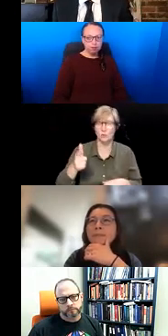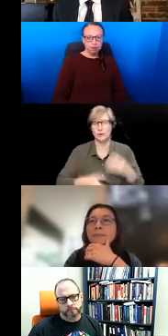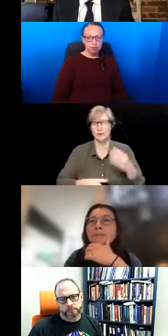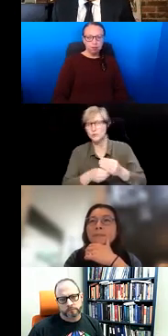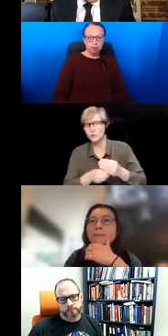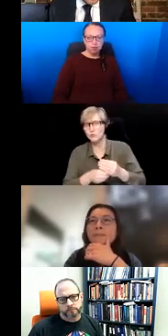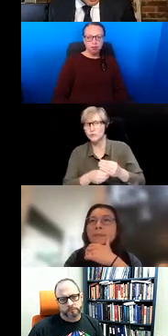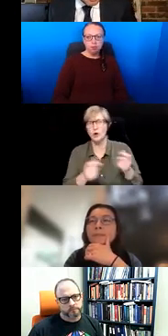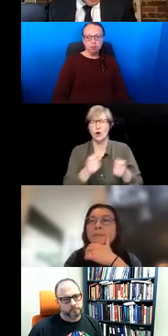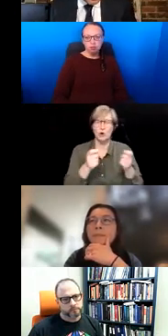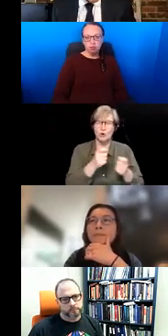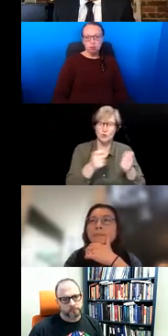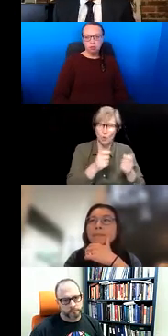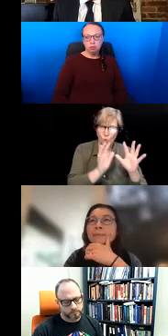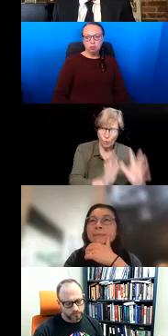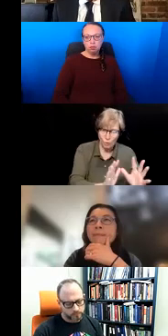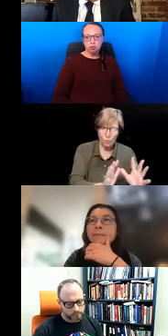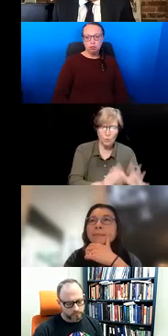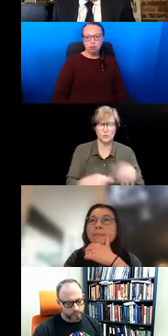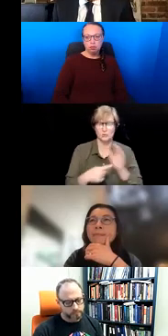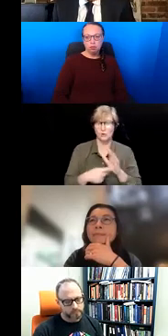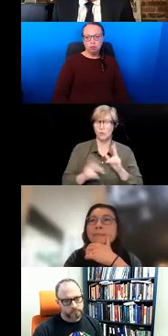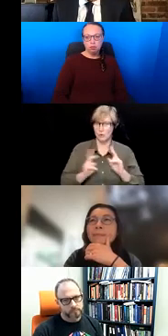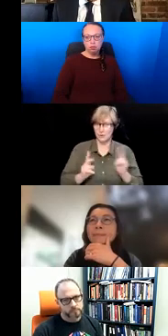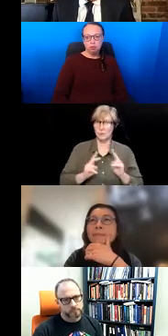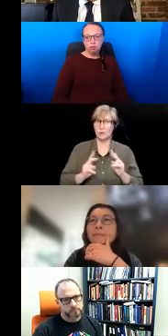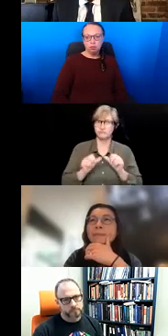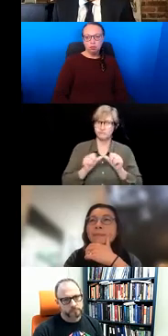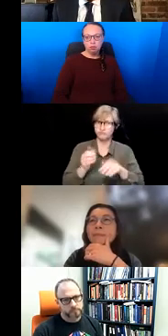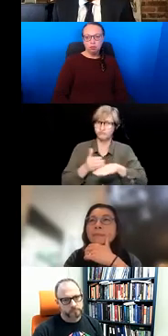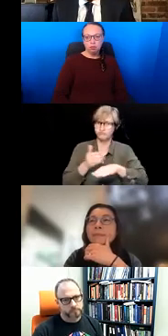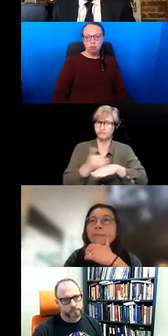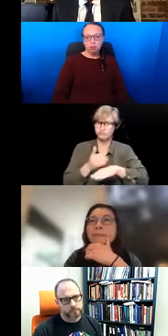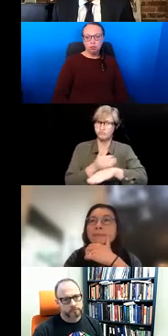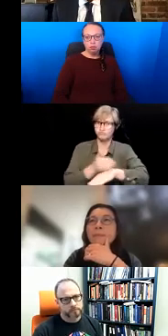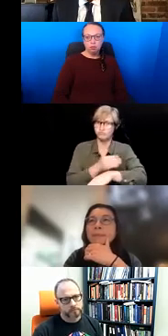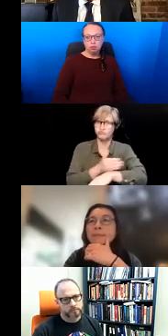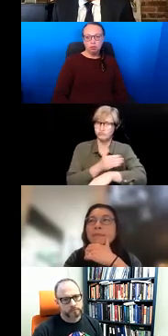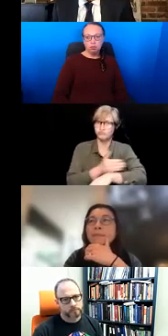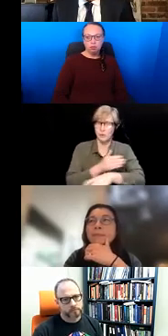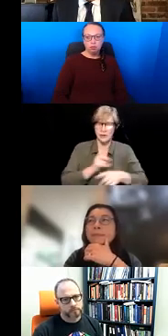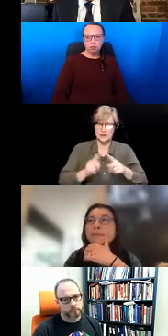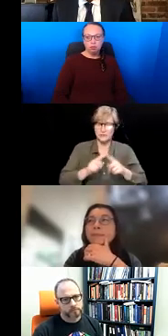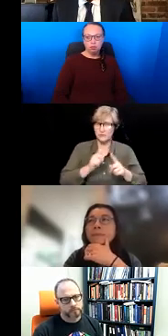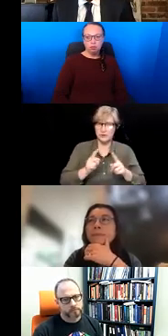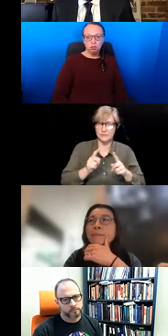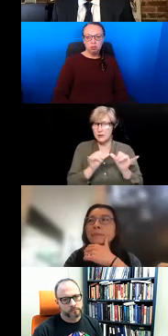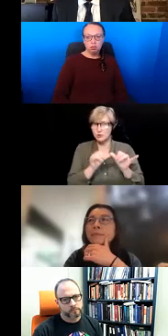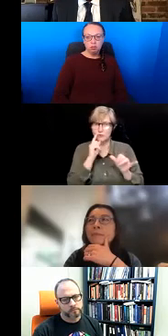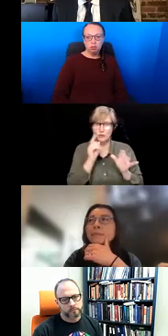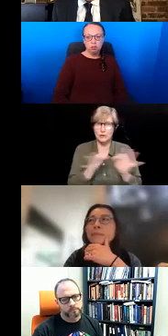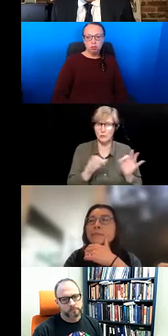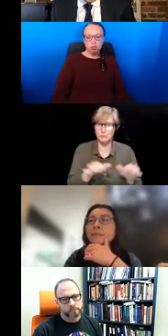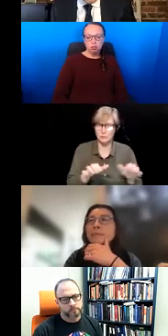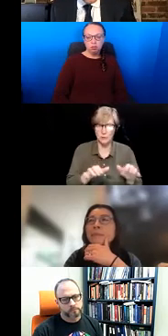and demonstrated that individuals continue to have improvement in a variety of measures of language performance. For example, this one,